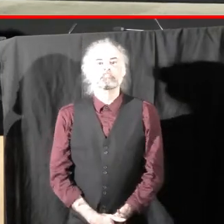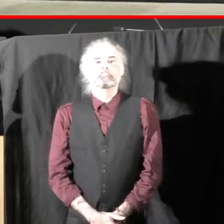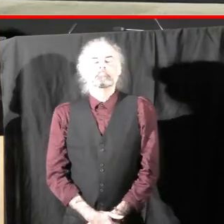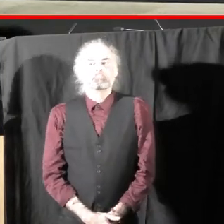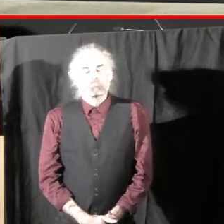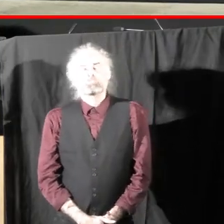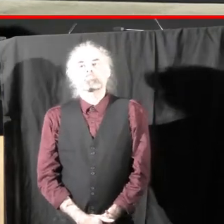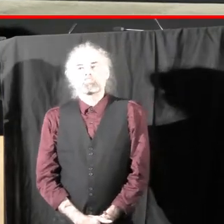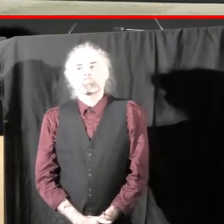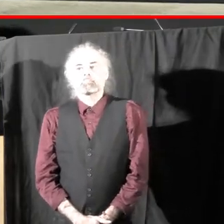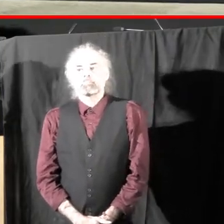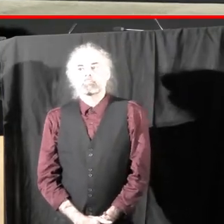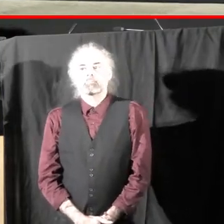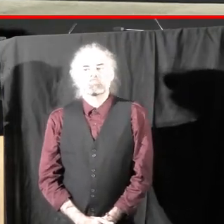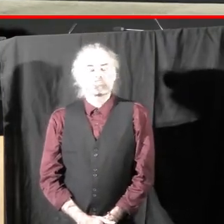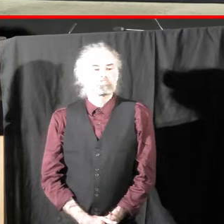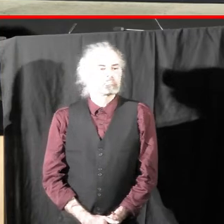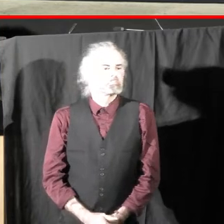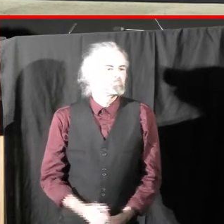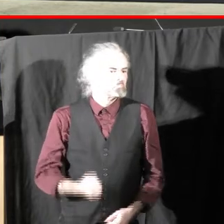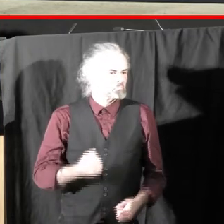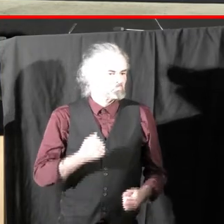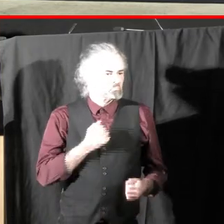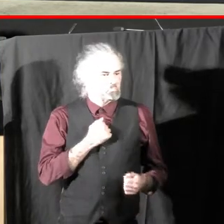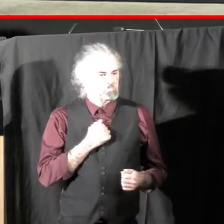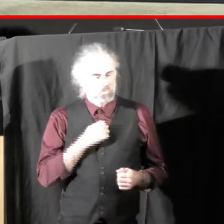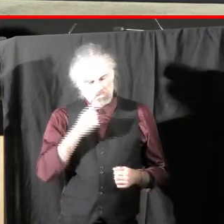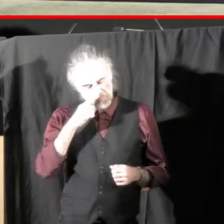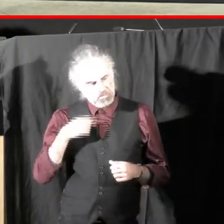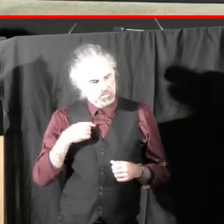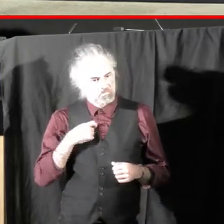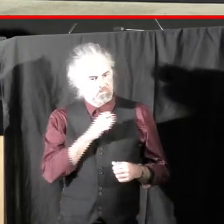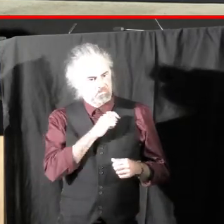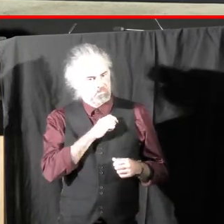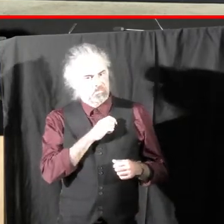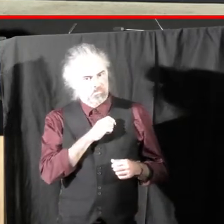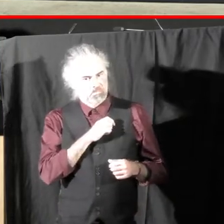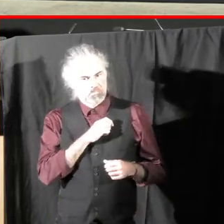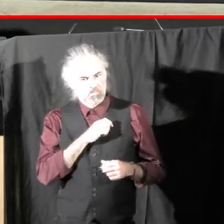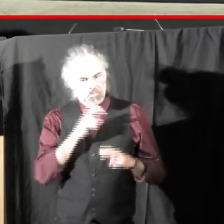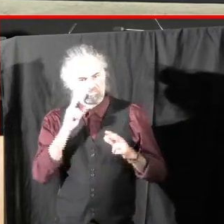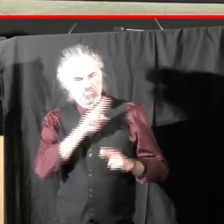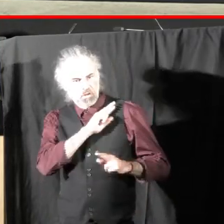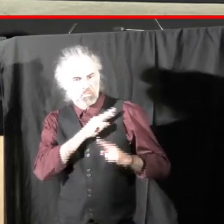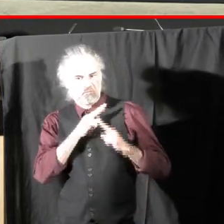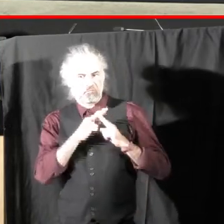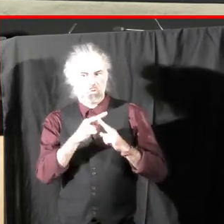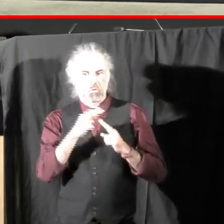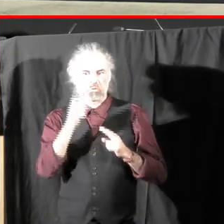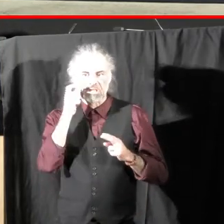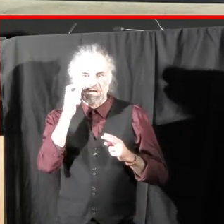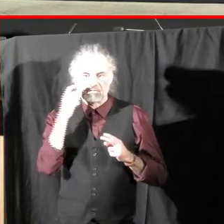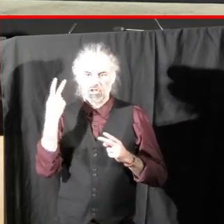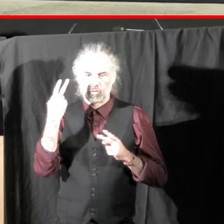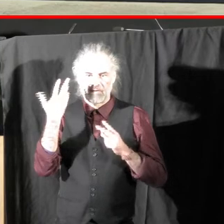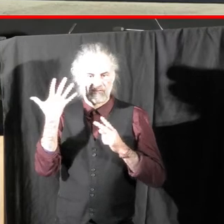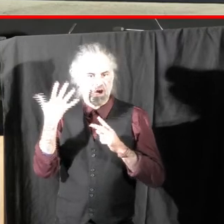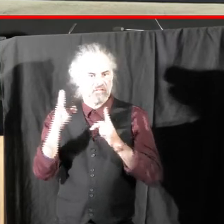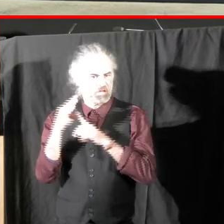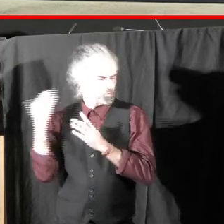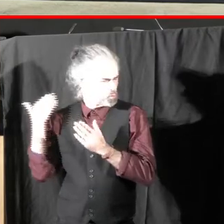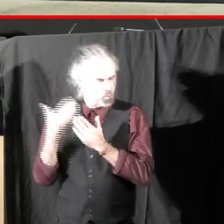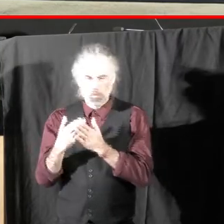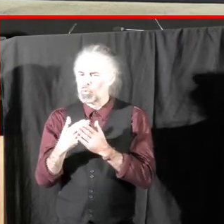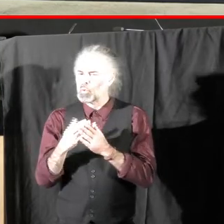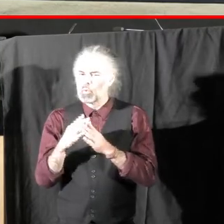Look, my people have been doing safety for us for 25 years, and we have an unblemished safety